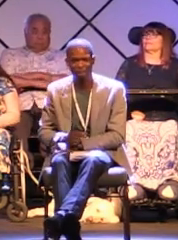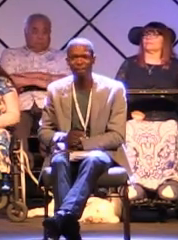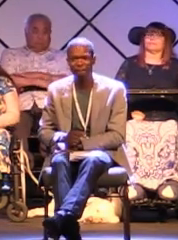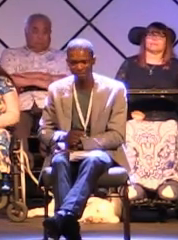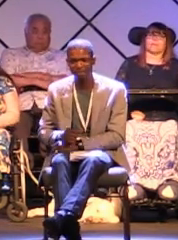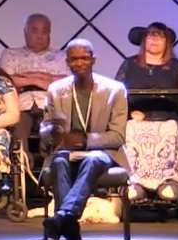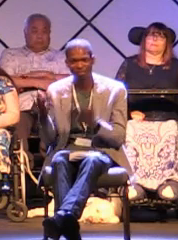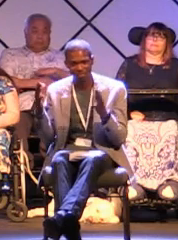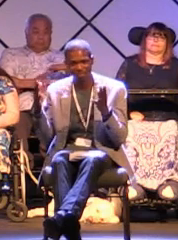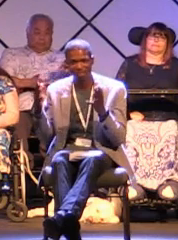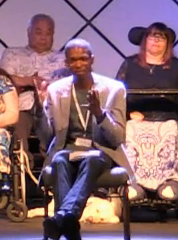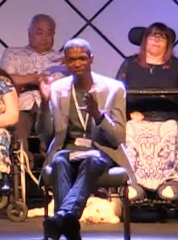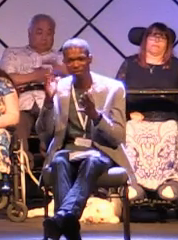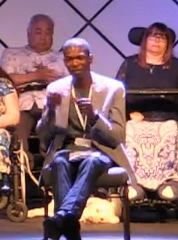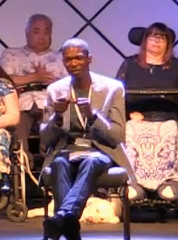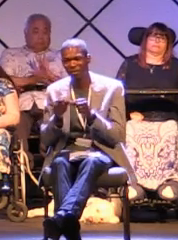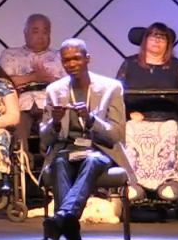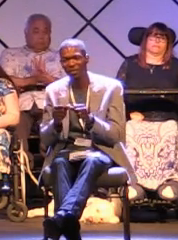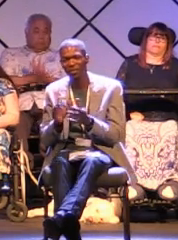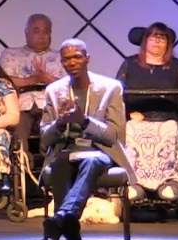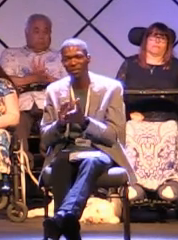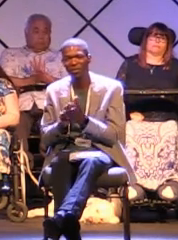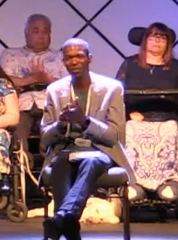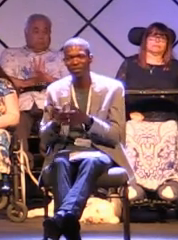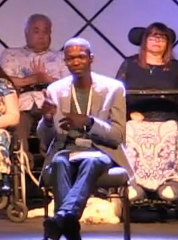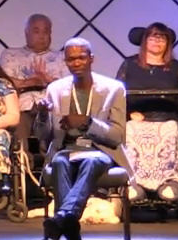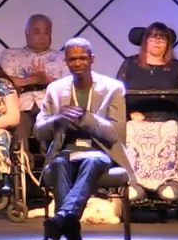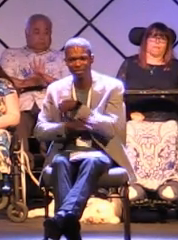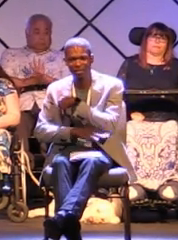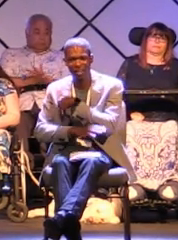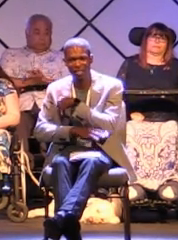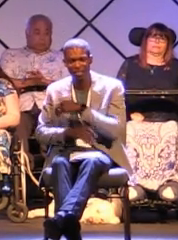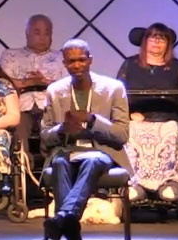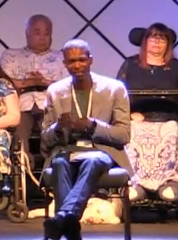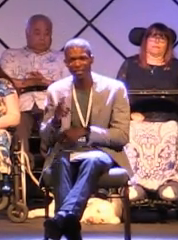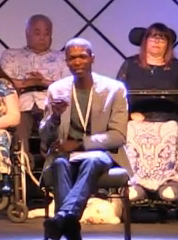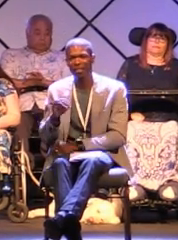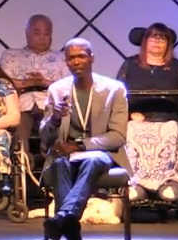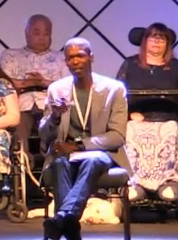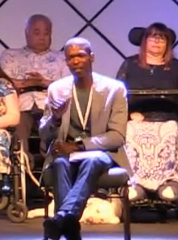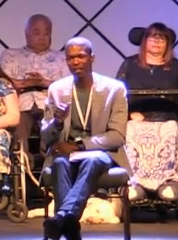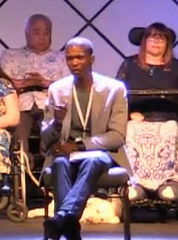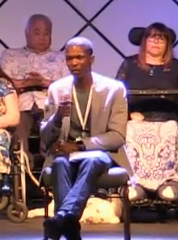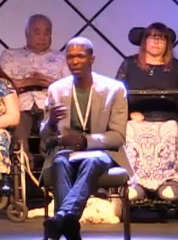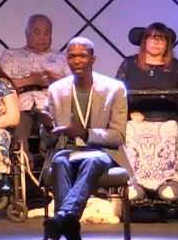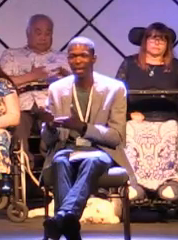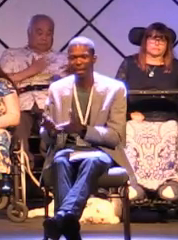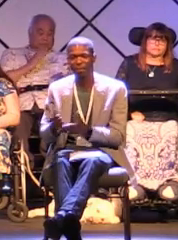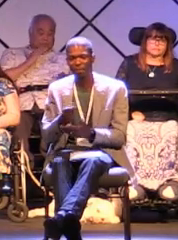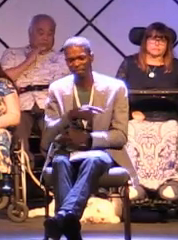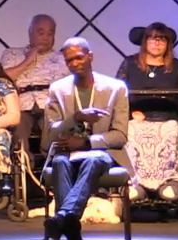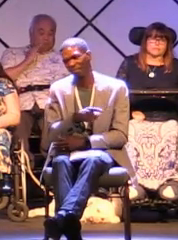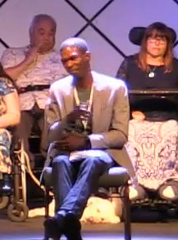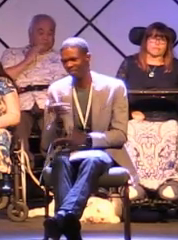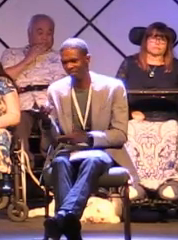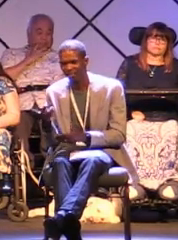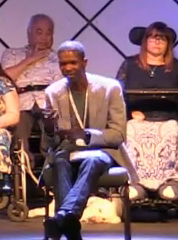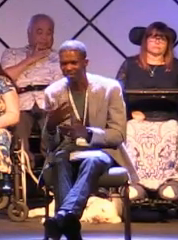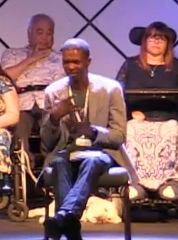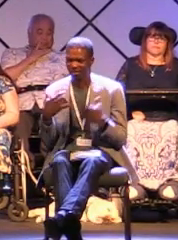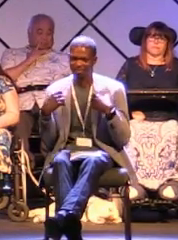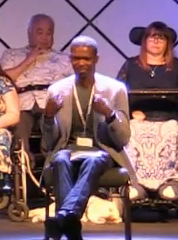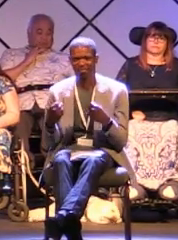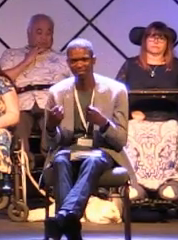where she will be attending school this coming fall. Nicola will help increase Sylvia's confidence and independence as